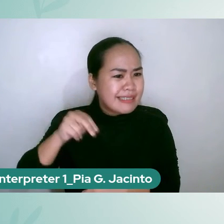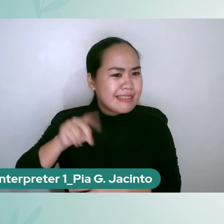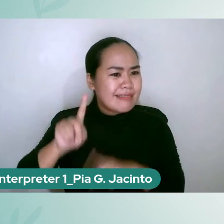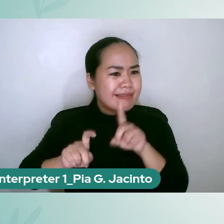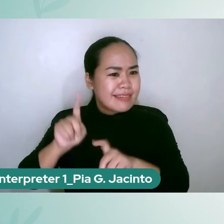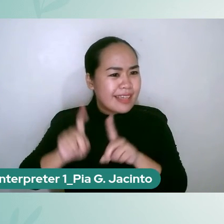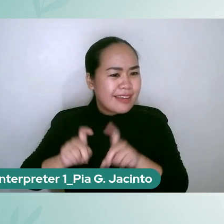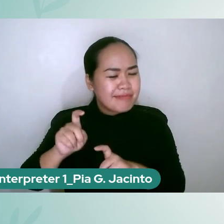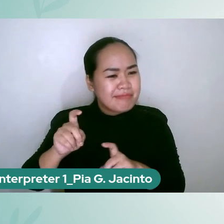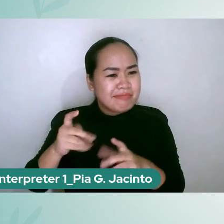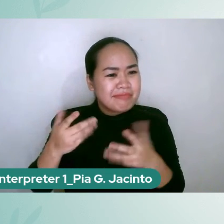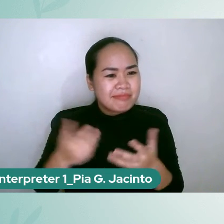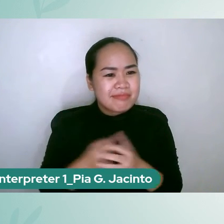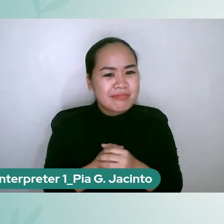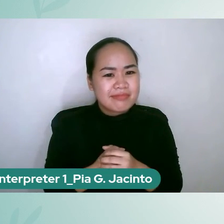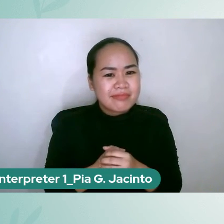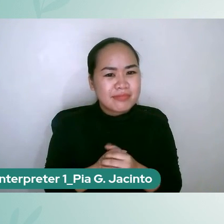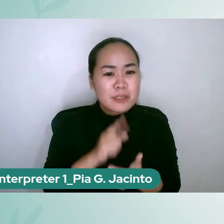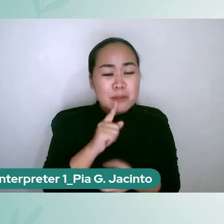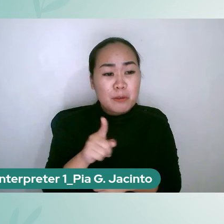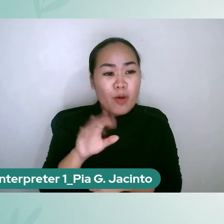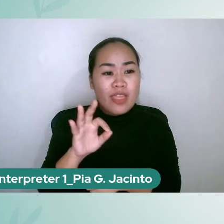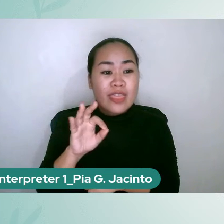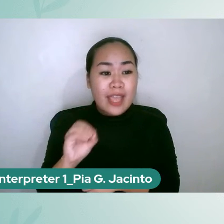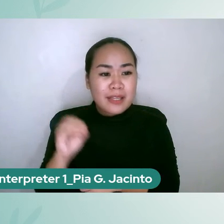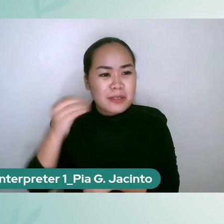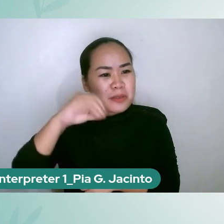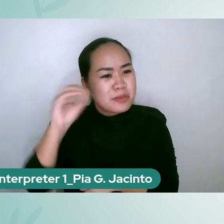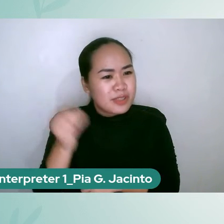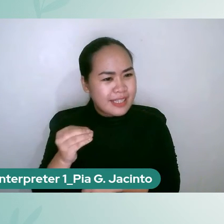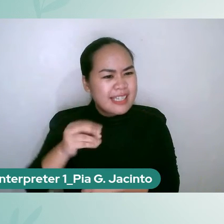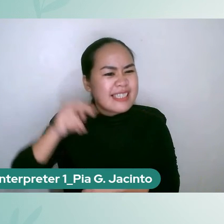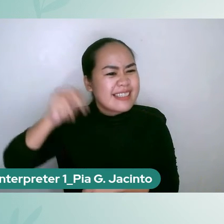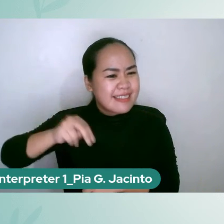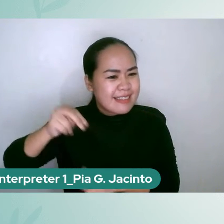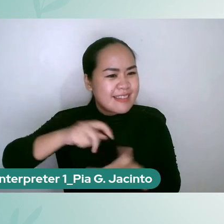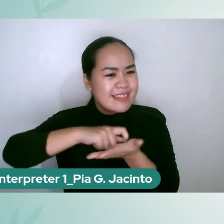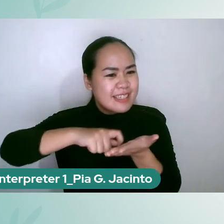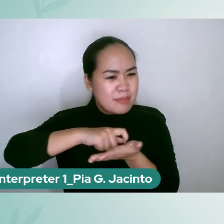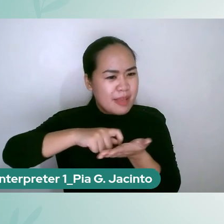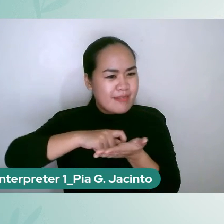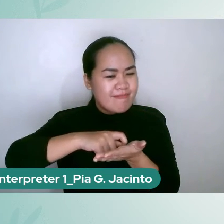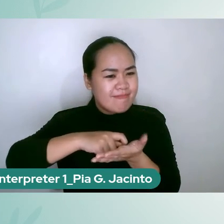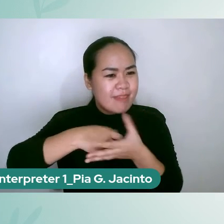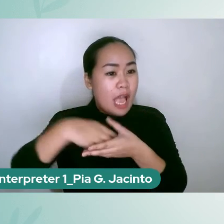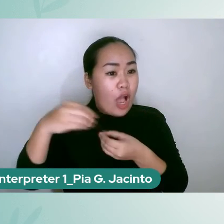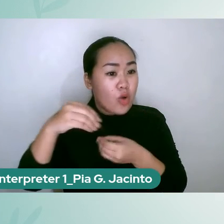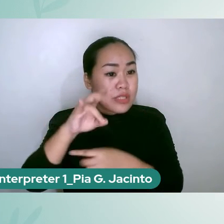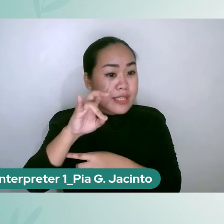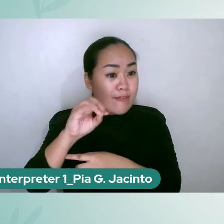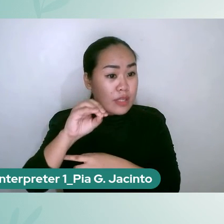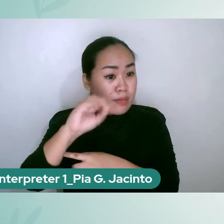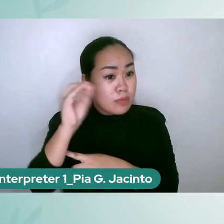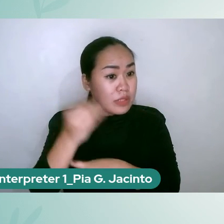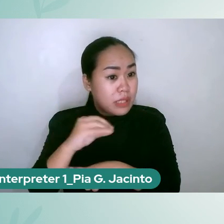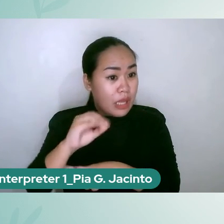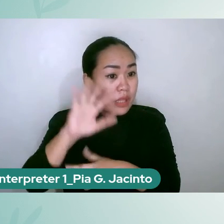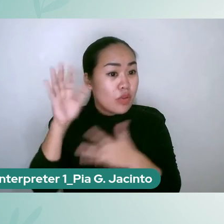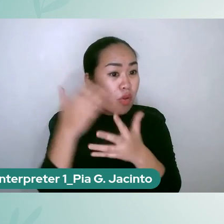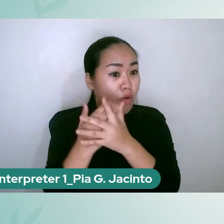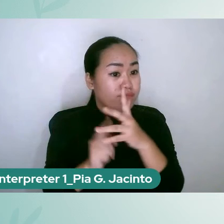and then of course 90% should be treated. Out of the 70%, if they were